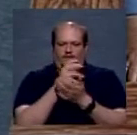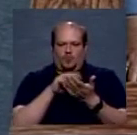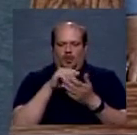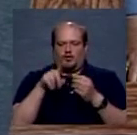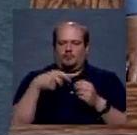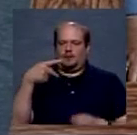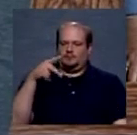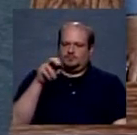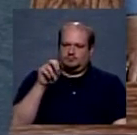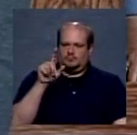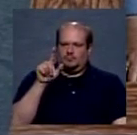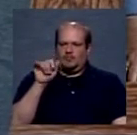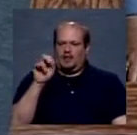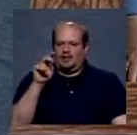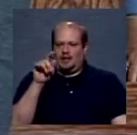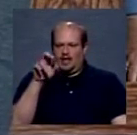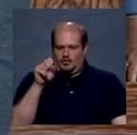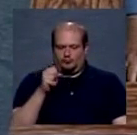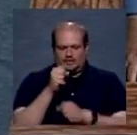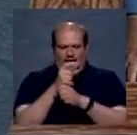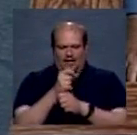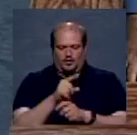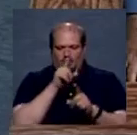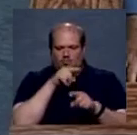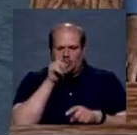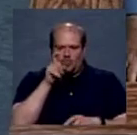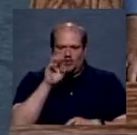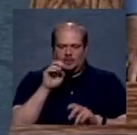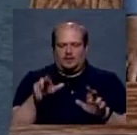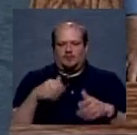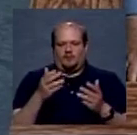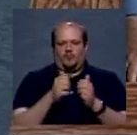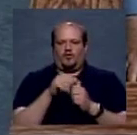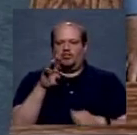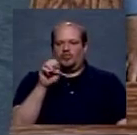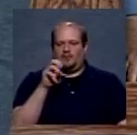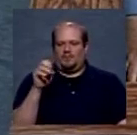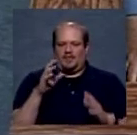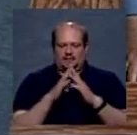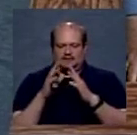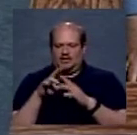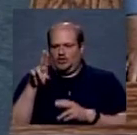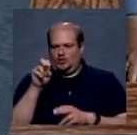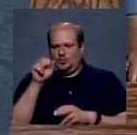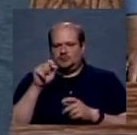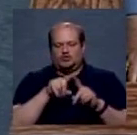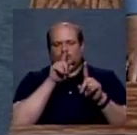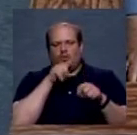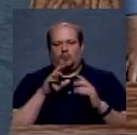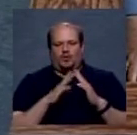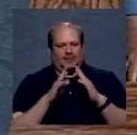about pollinators. Annually, a report would need to be provided to the Bee City USA organization to report the city's activities in support of